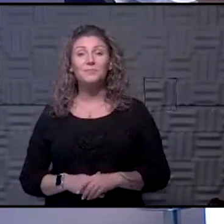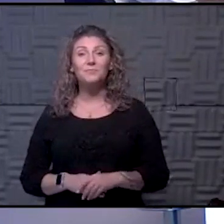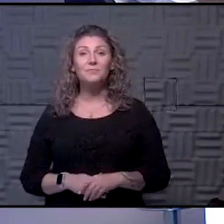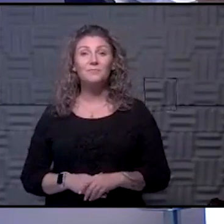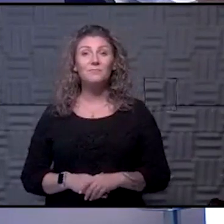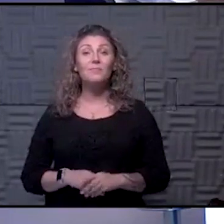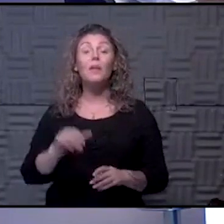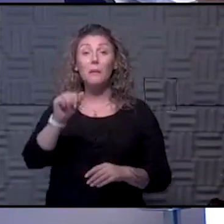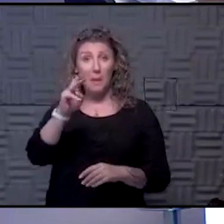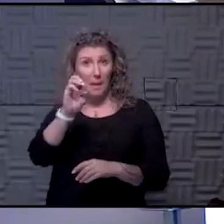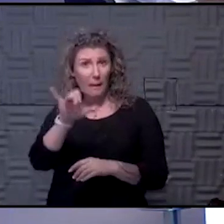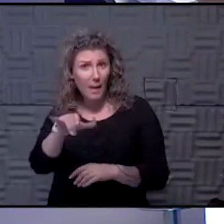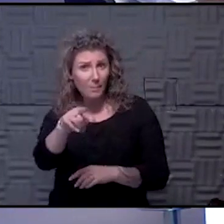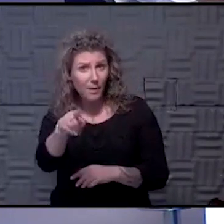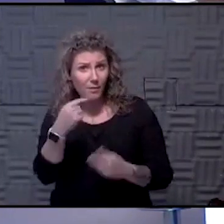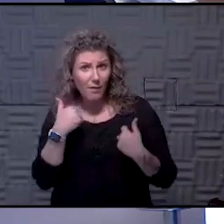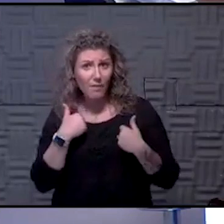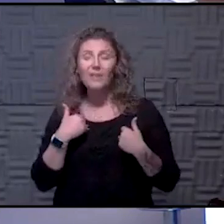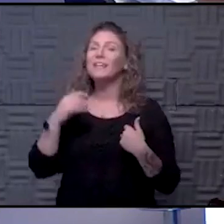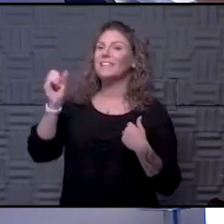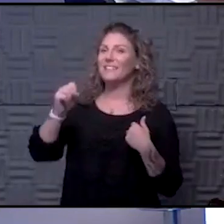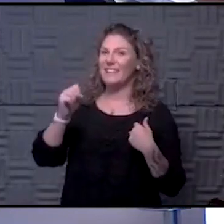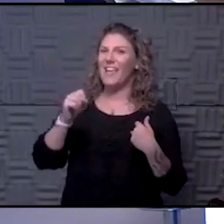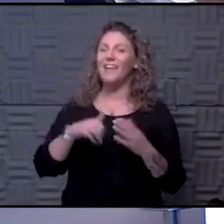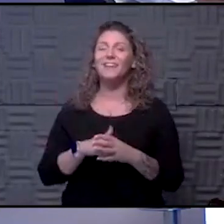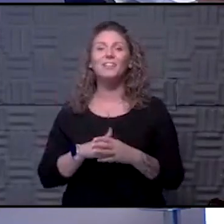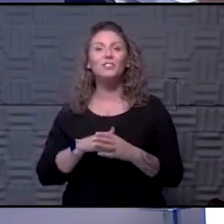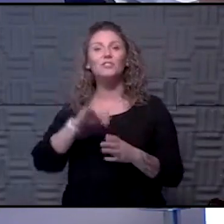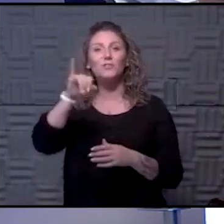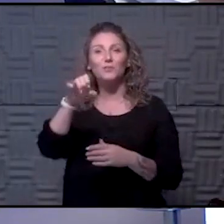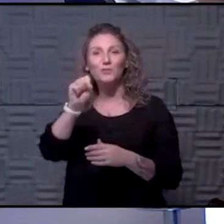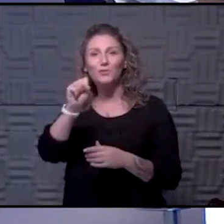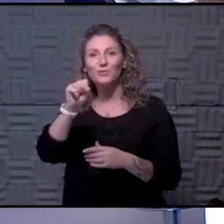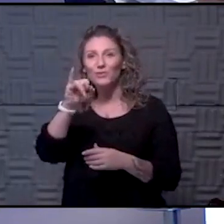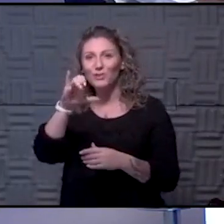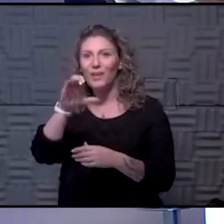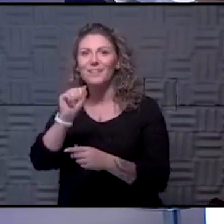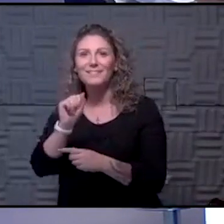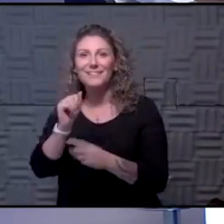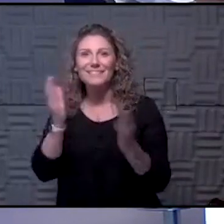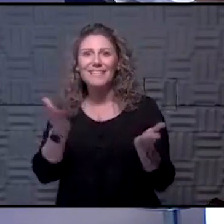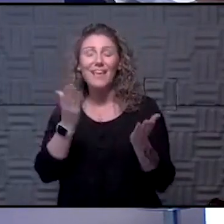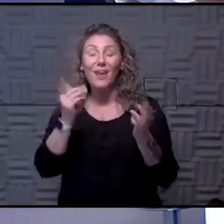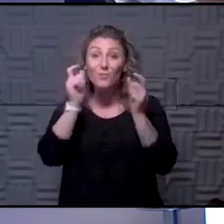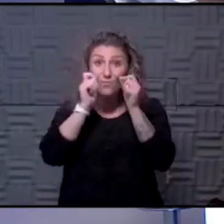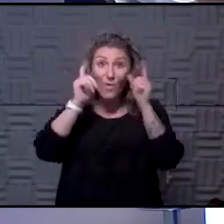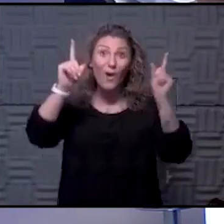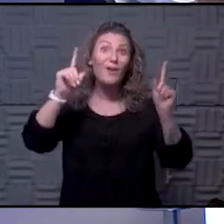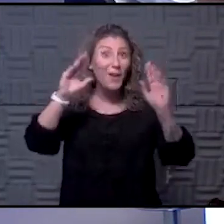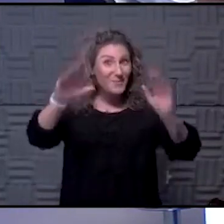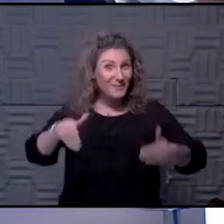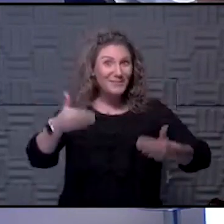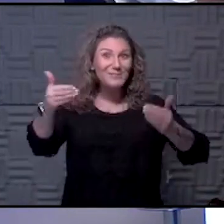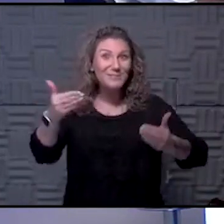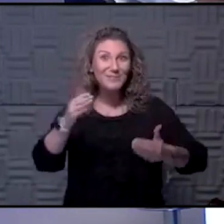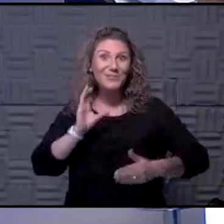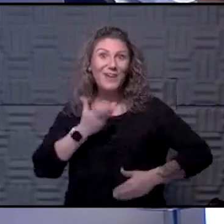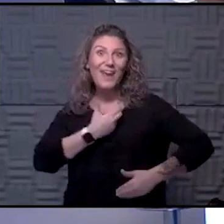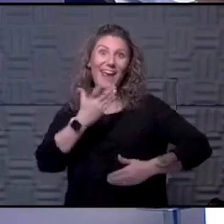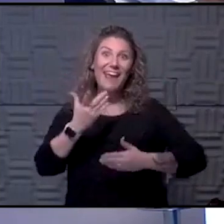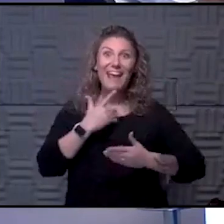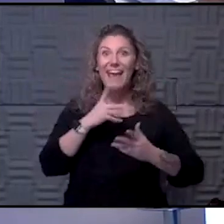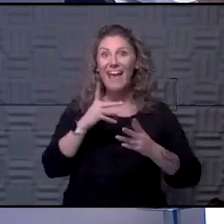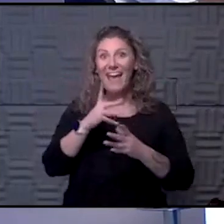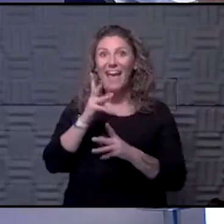Do you have Amy's, I think? Yeah, okay, I'll ask it. Okay, Yeah. Jessica's here, and she just now woke up and joined the party. Good Thank morning. you. All right, so Amy wants